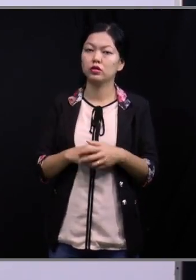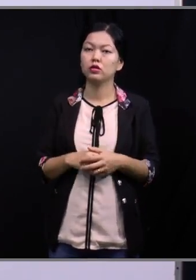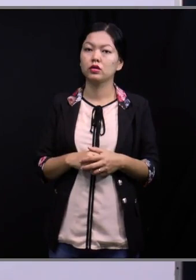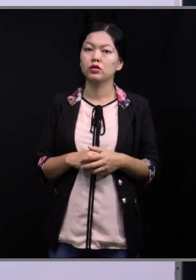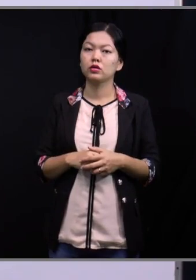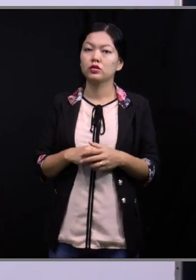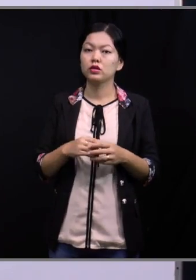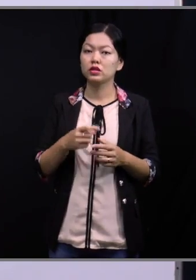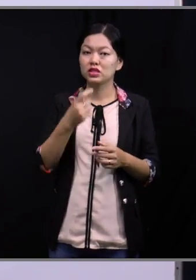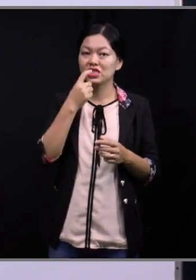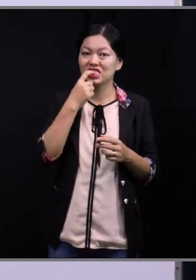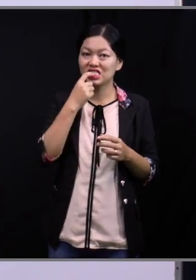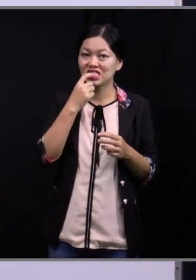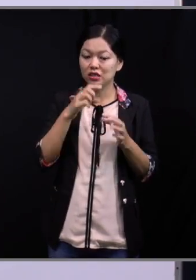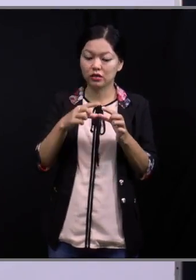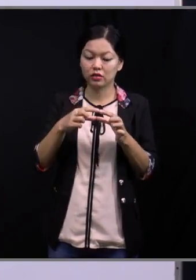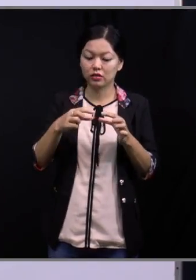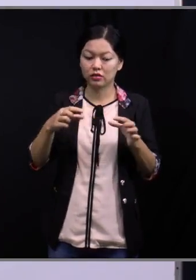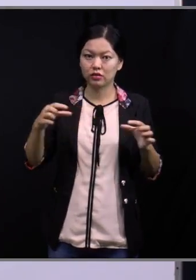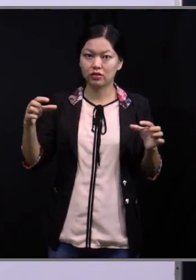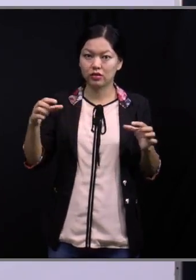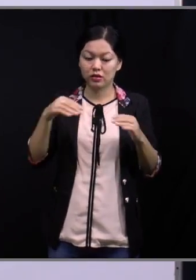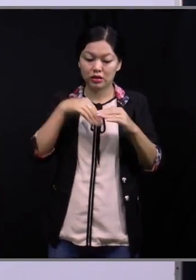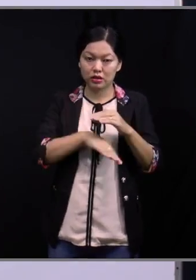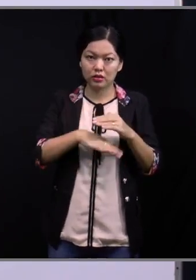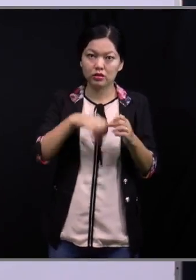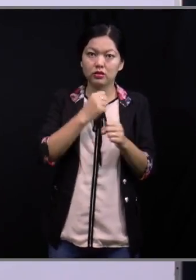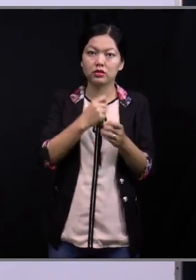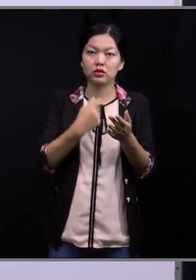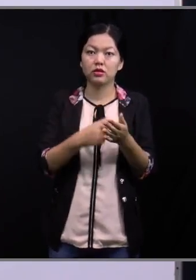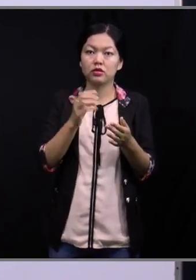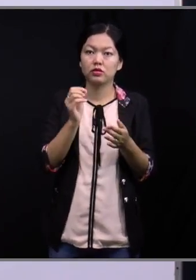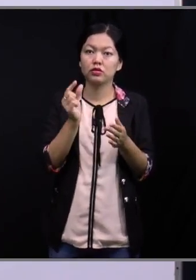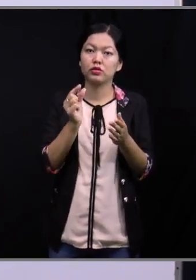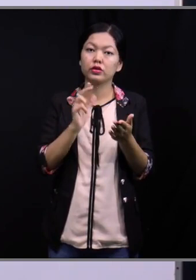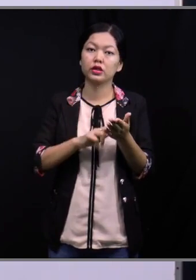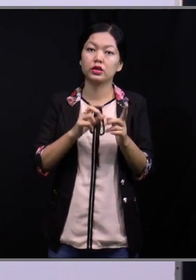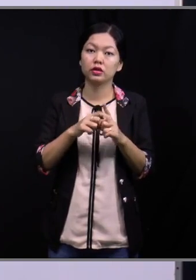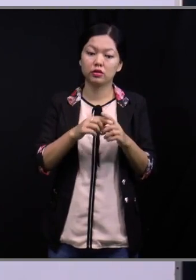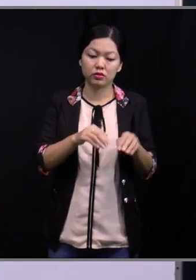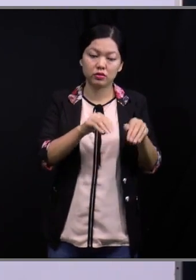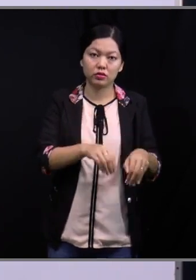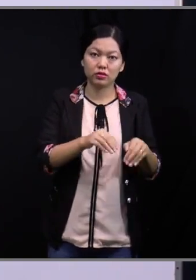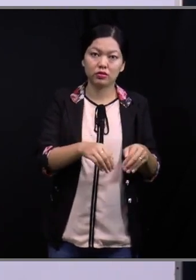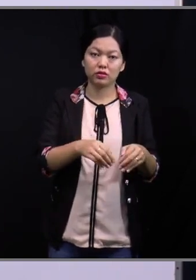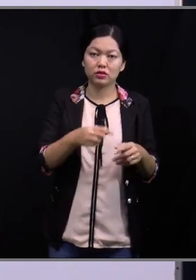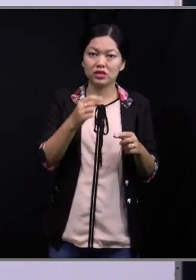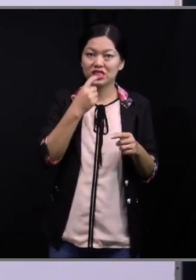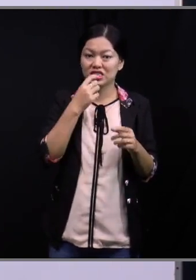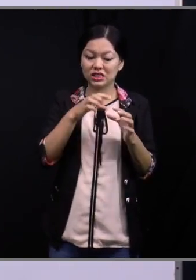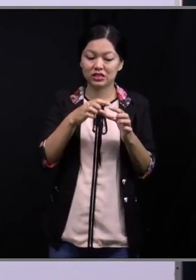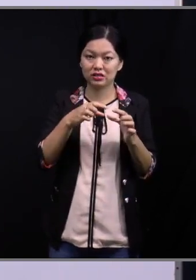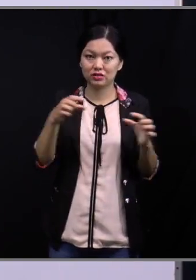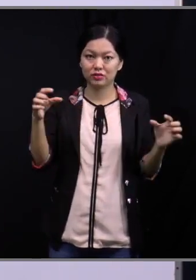potato, Topiaca, and all, they have been placed under the same different families. They have been placed under different families, but since they have some